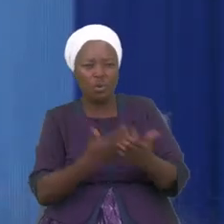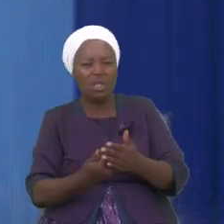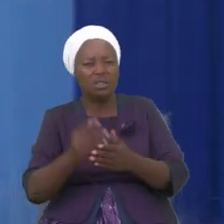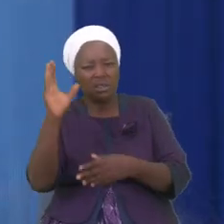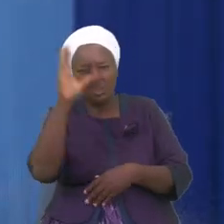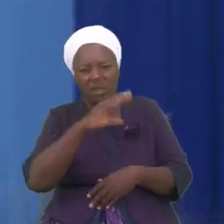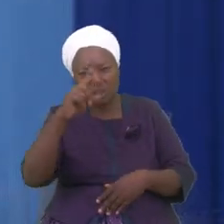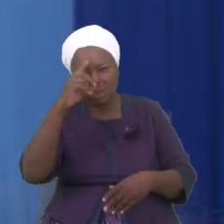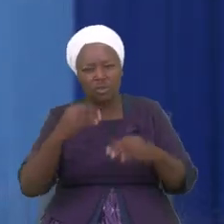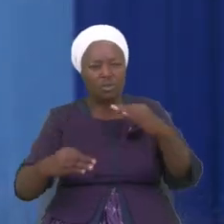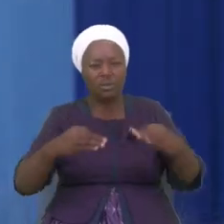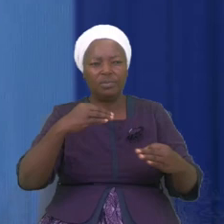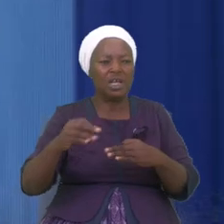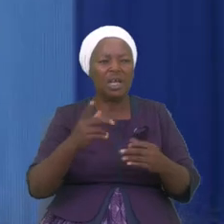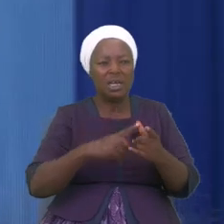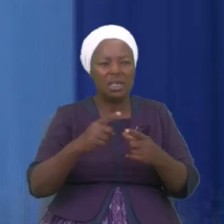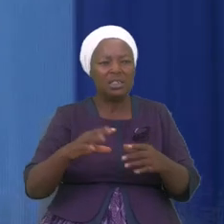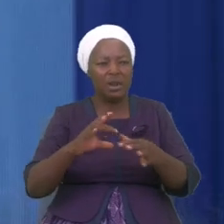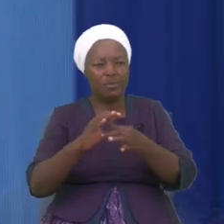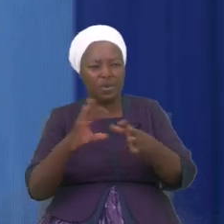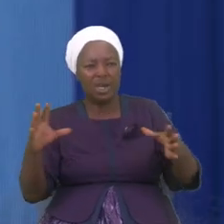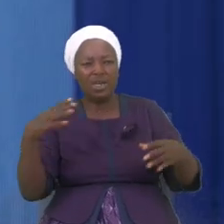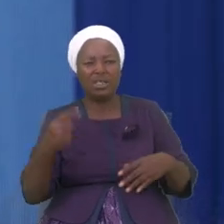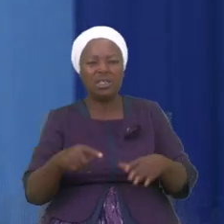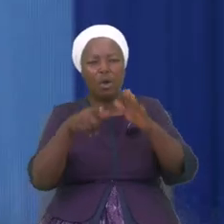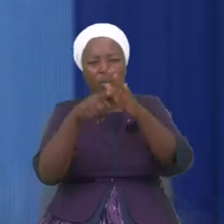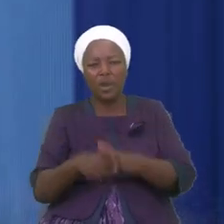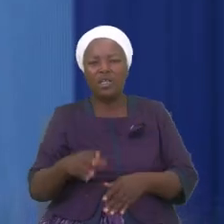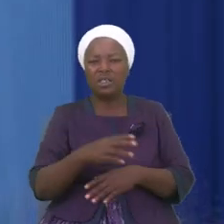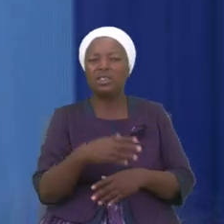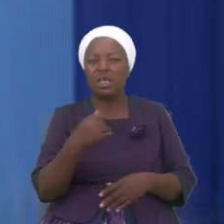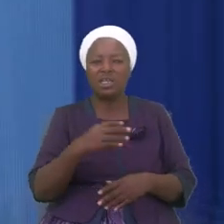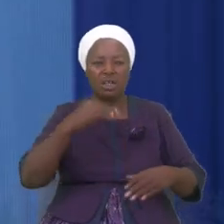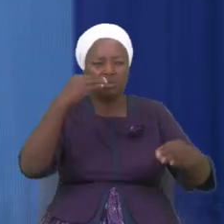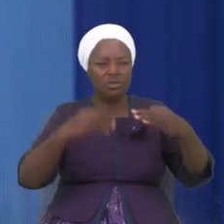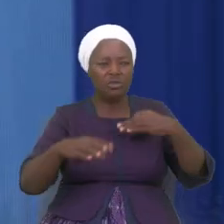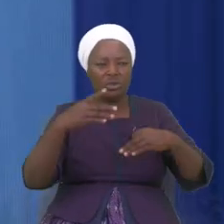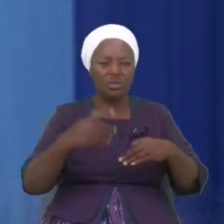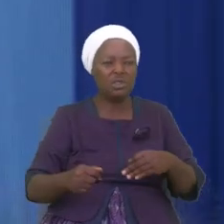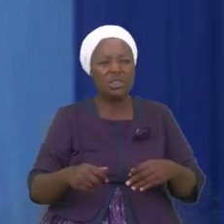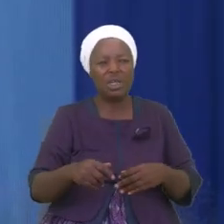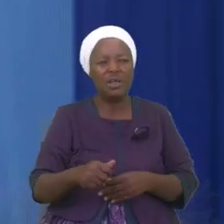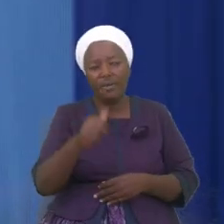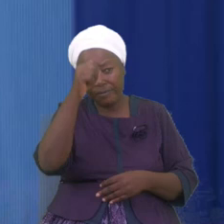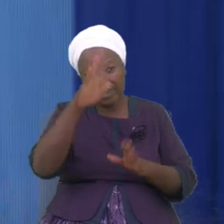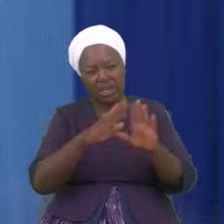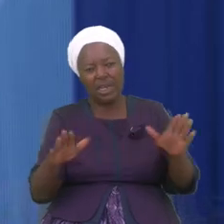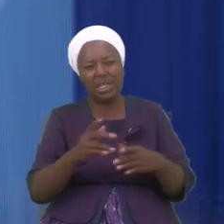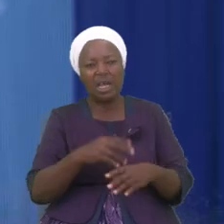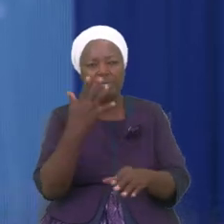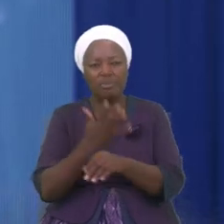justice, relieve the oppressed, judge the fatherless, plead for the widows. Then verse 18,